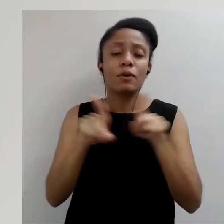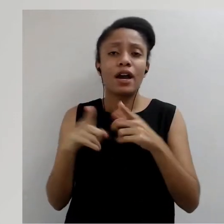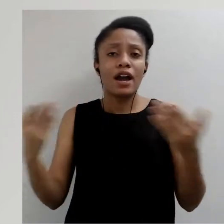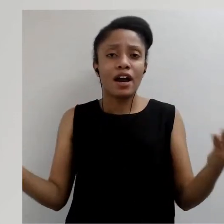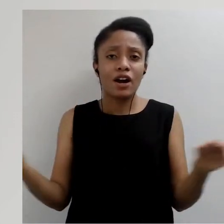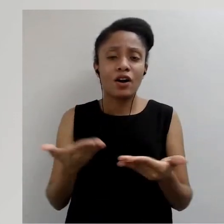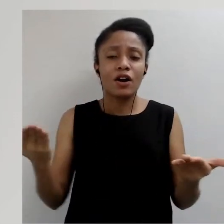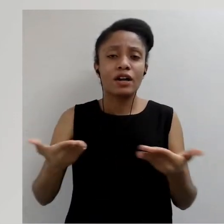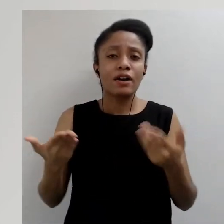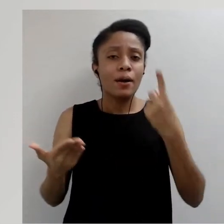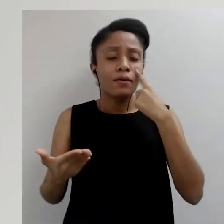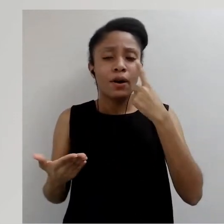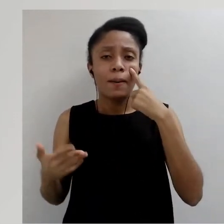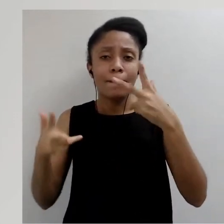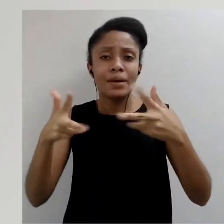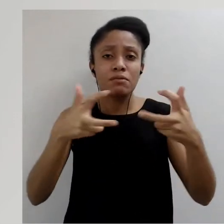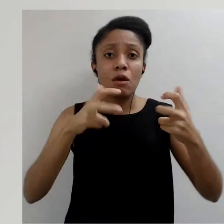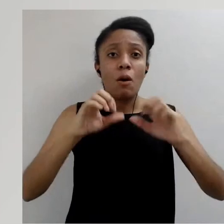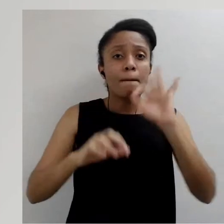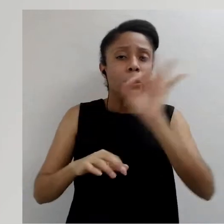the percentage